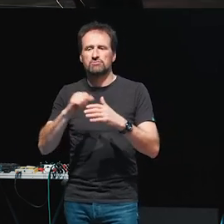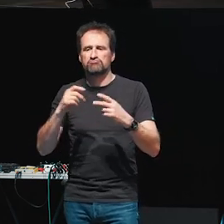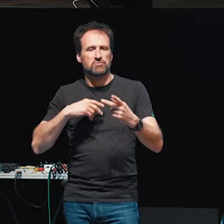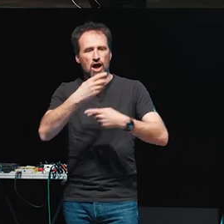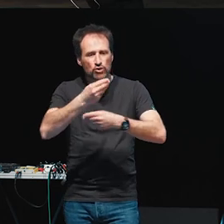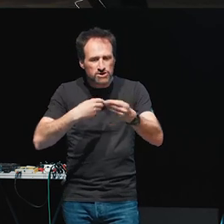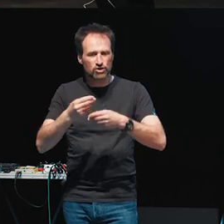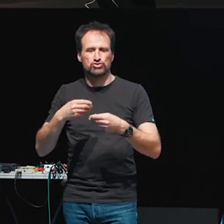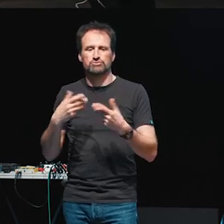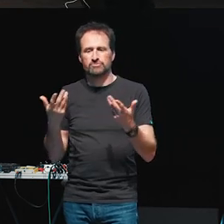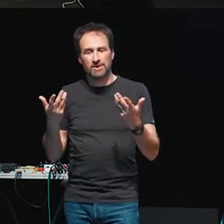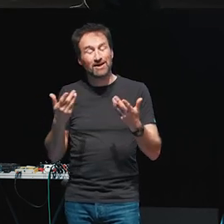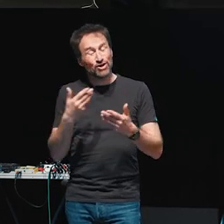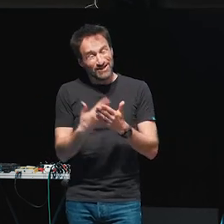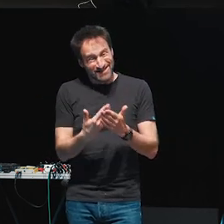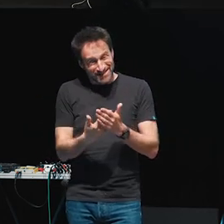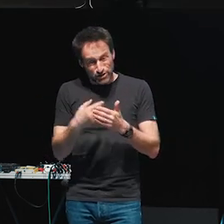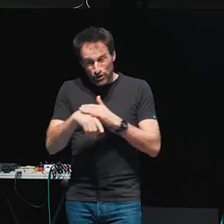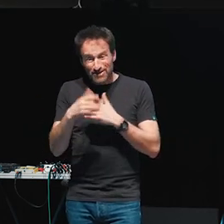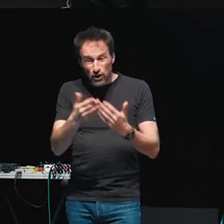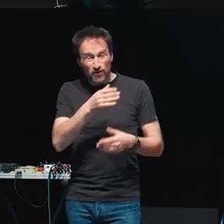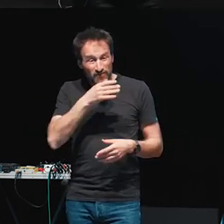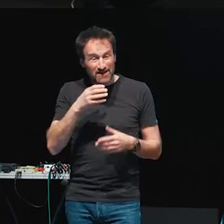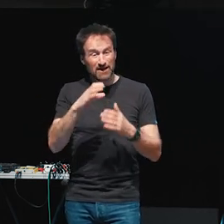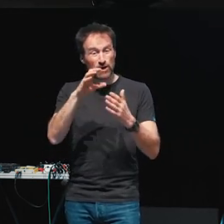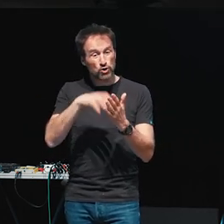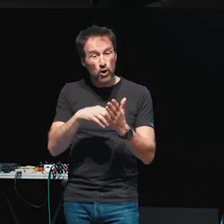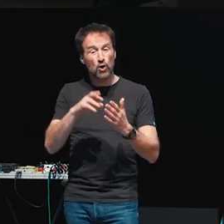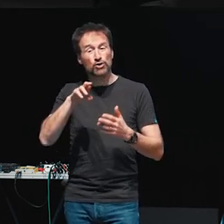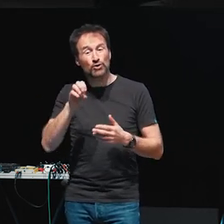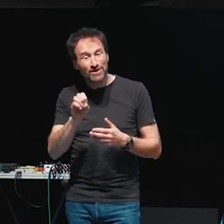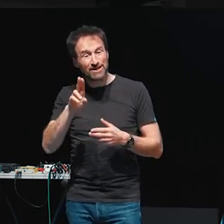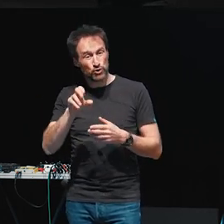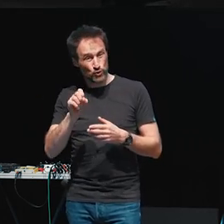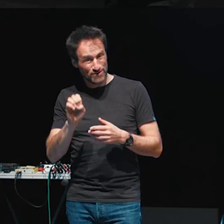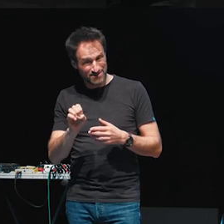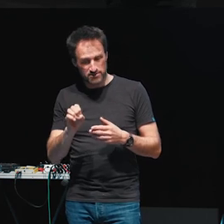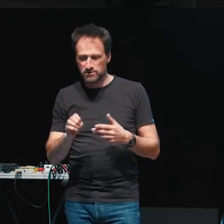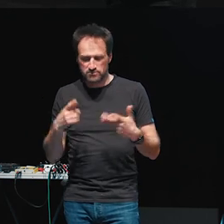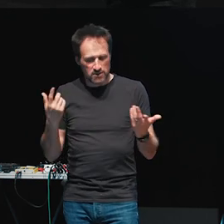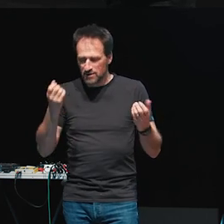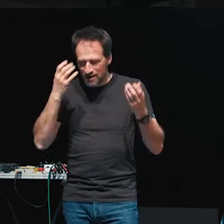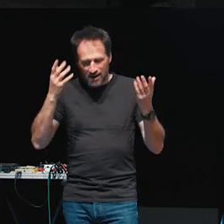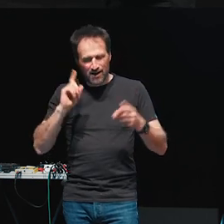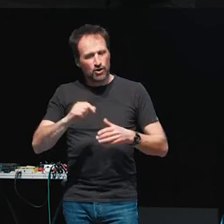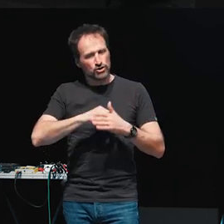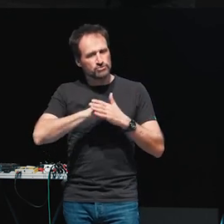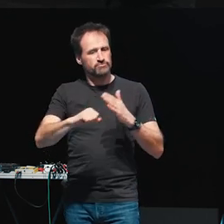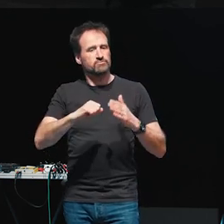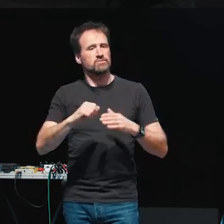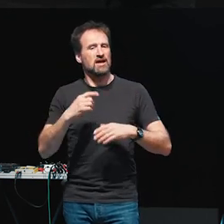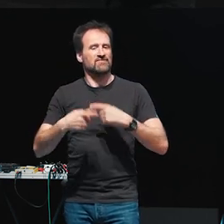And so with a lot of code reuse, you could actually do process agility as well. And then comes the question